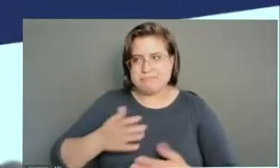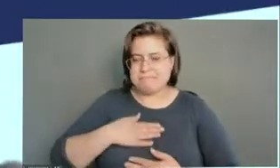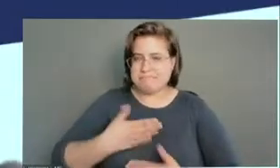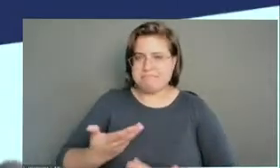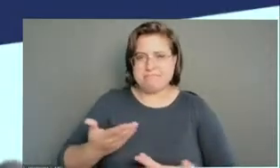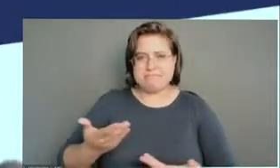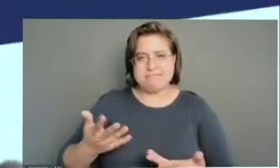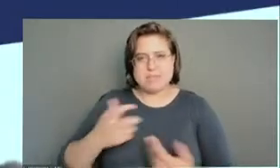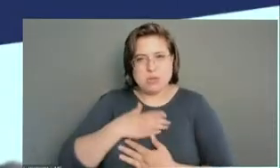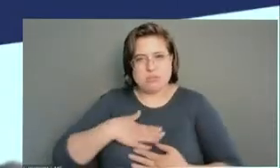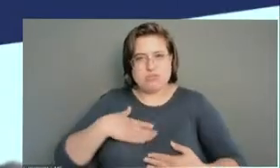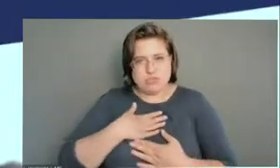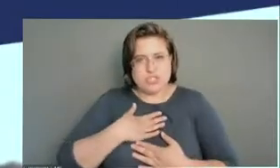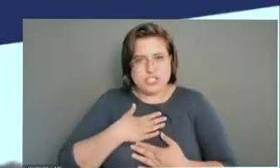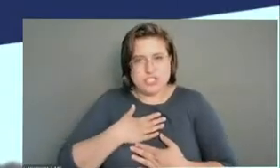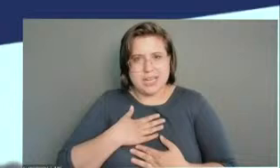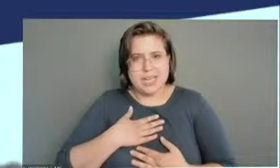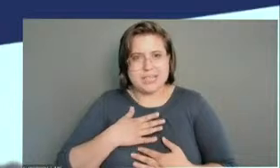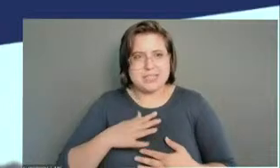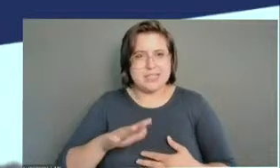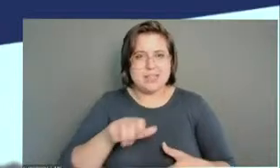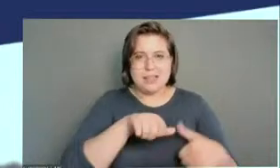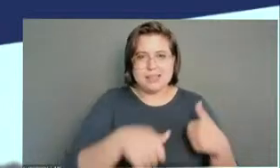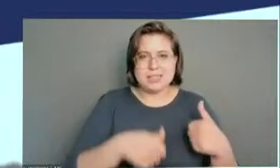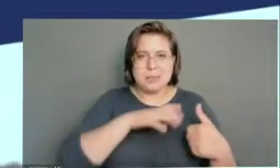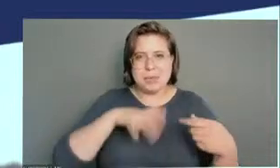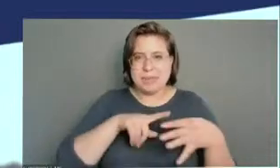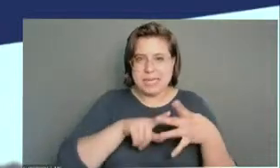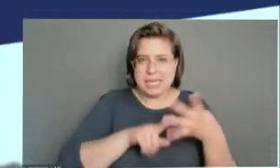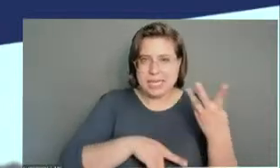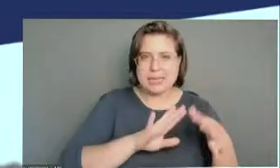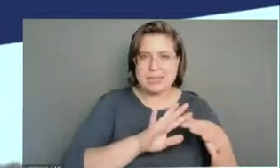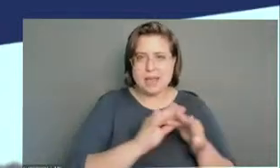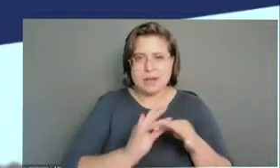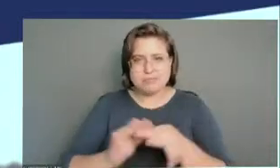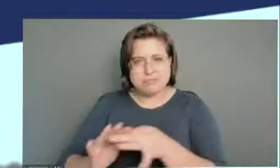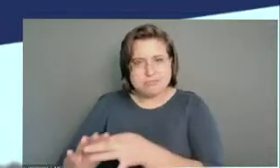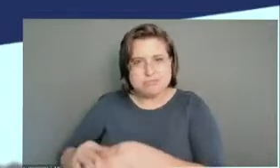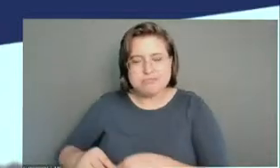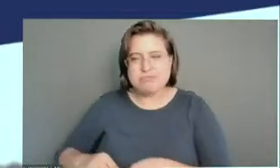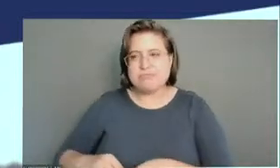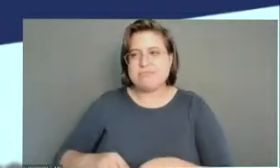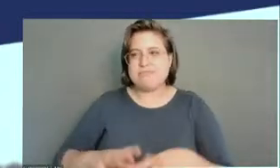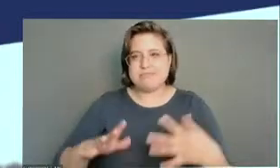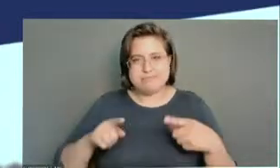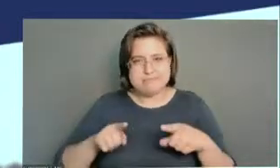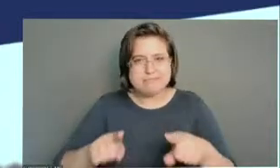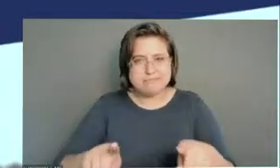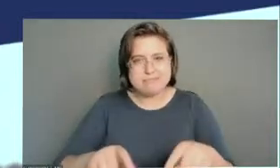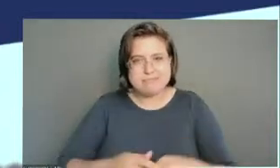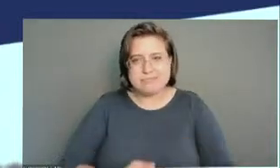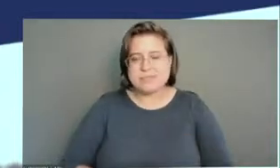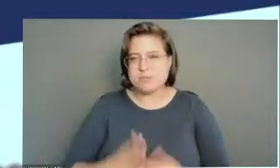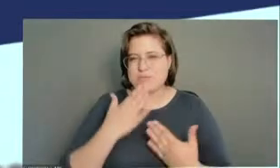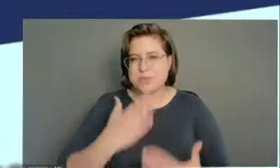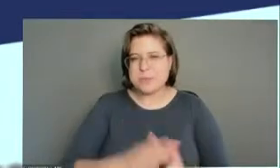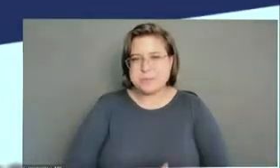appreciate the synergy between and across the subcommittees too, in terms of the recommendations and the alignment that is there. So thank you very, very